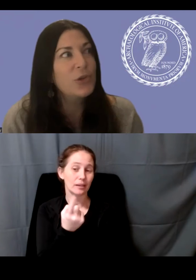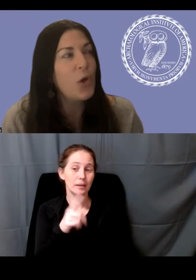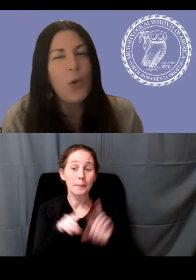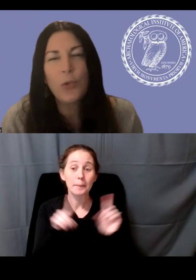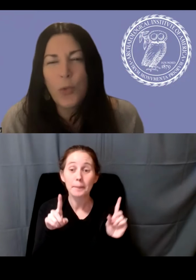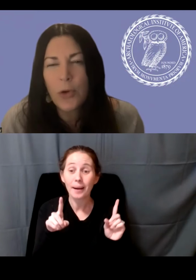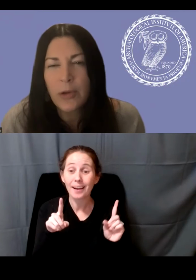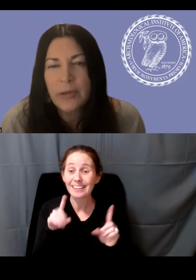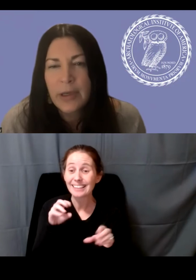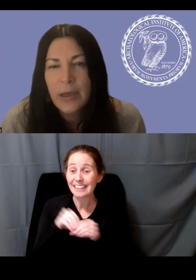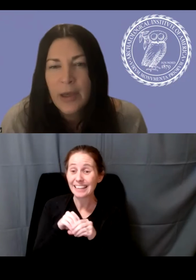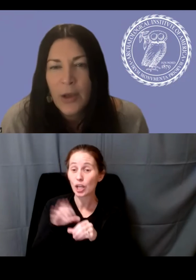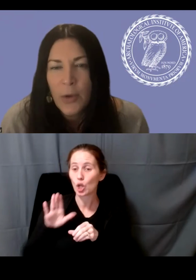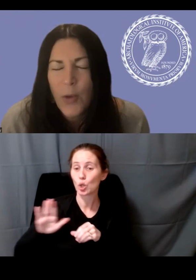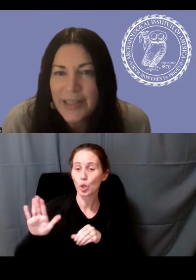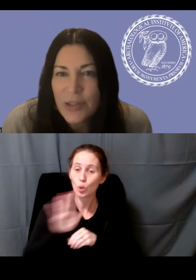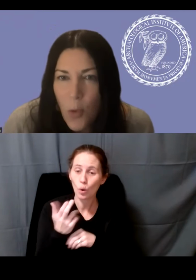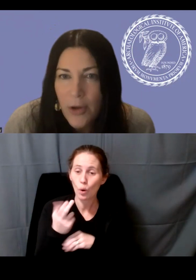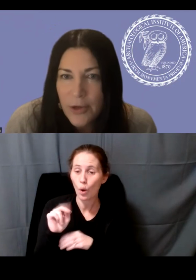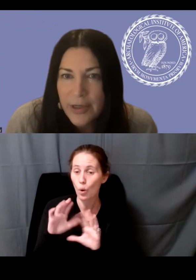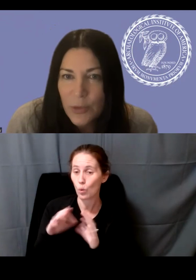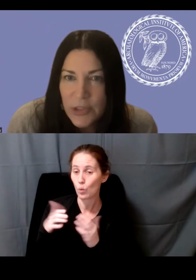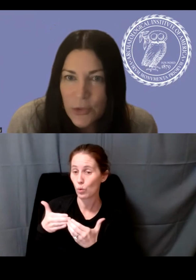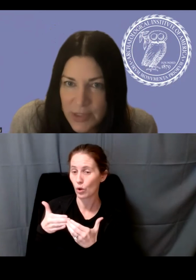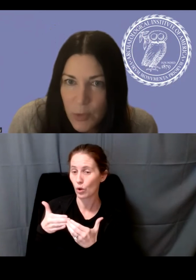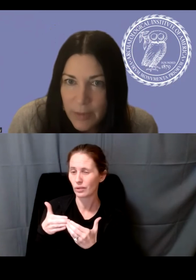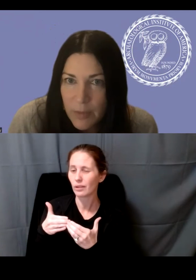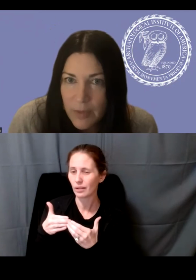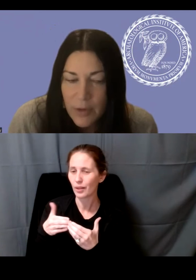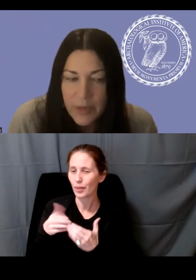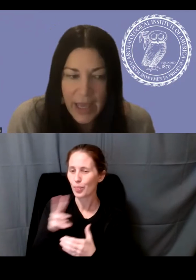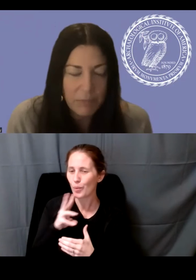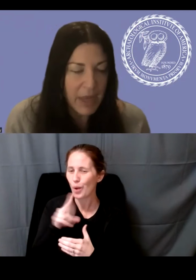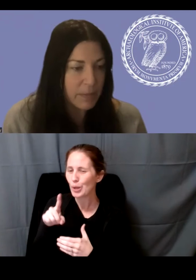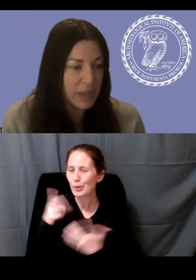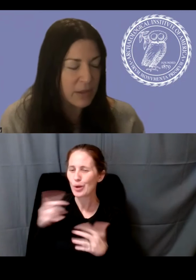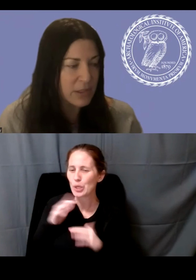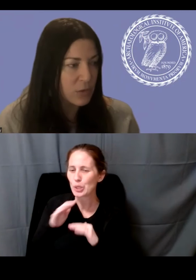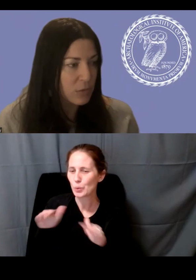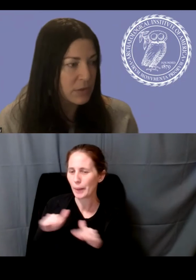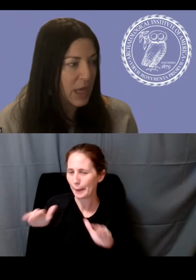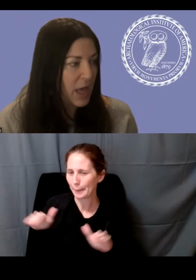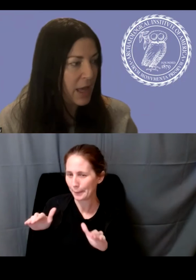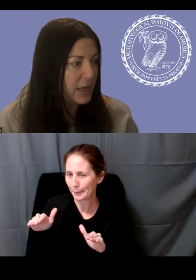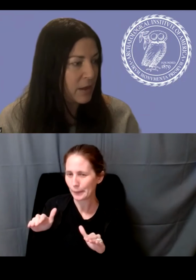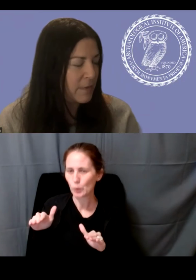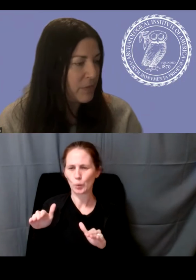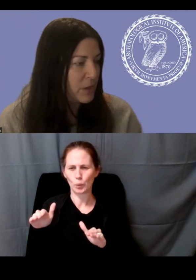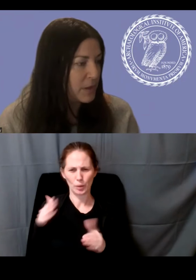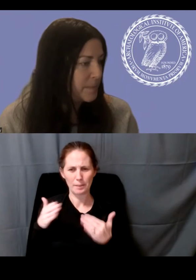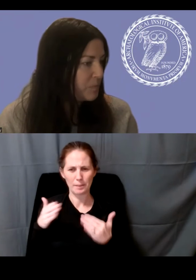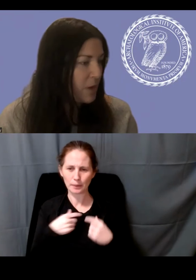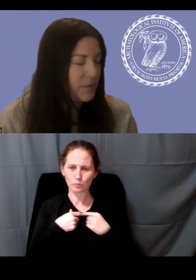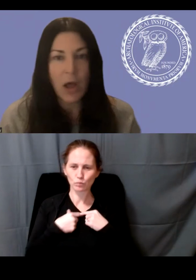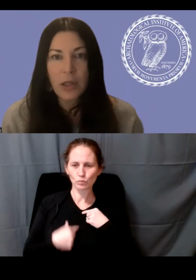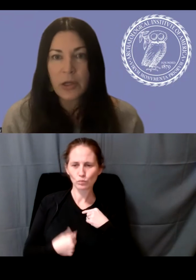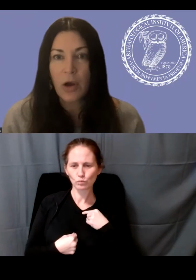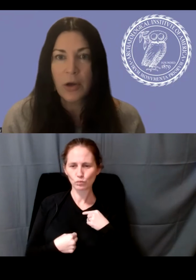it's in your own world, when it's the water in which you swim, then maybe the suit and tie of